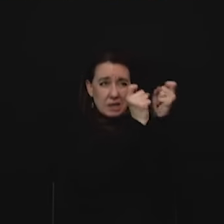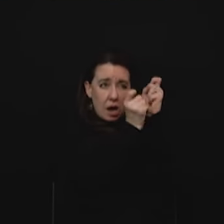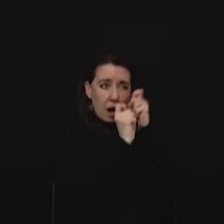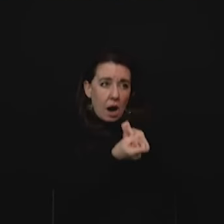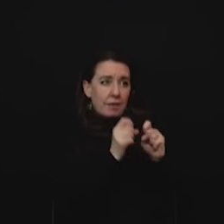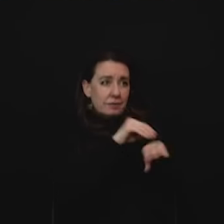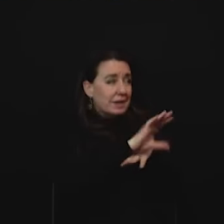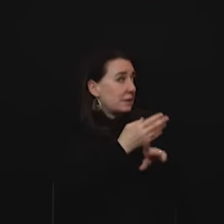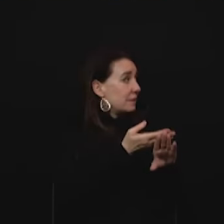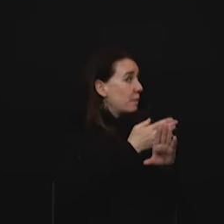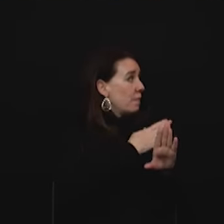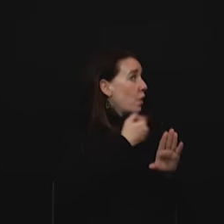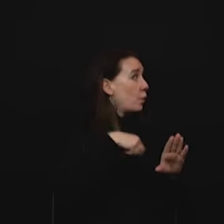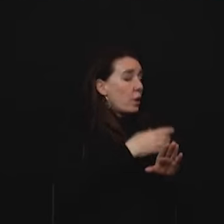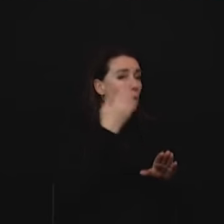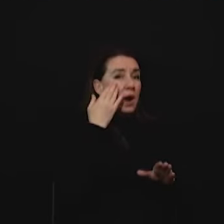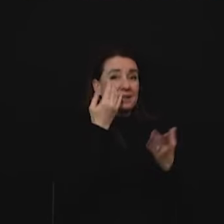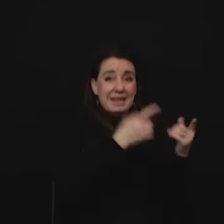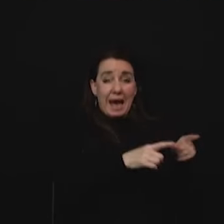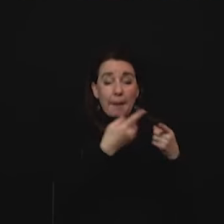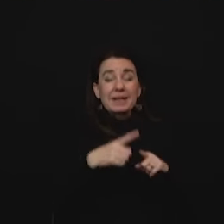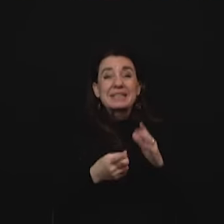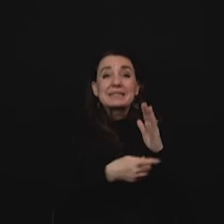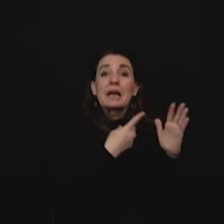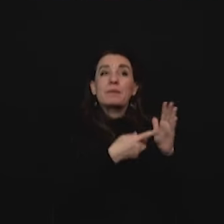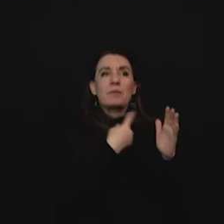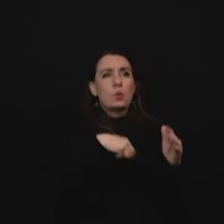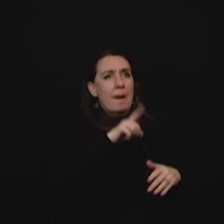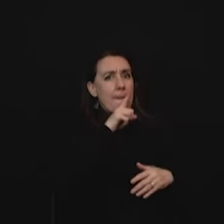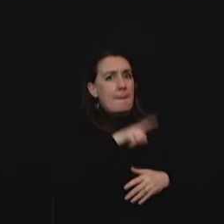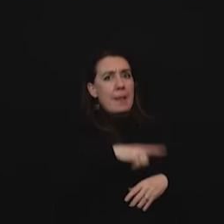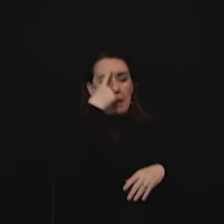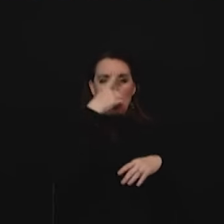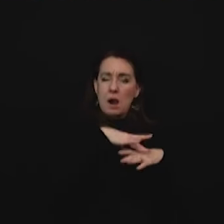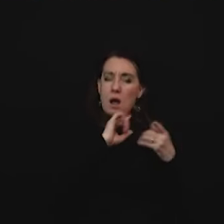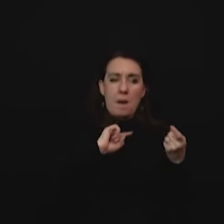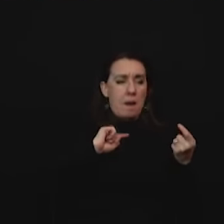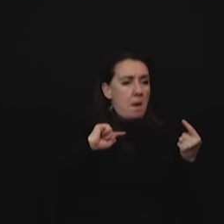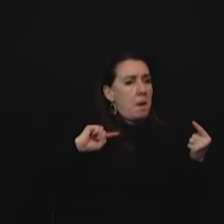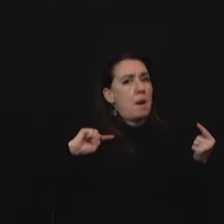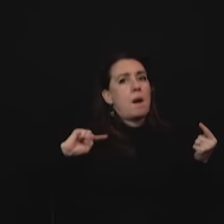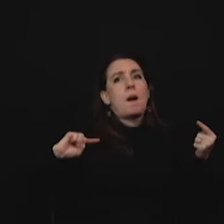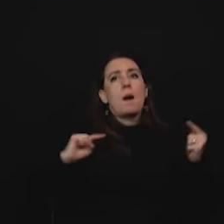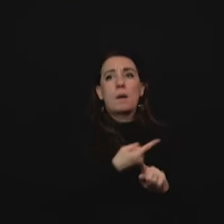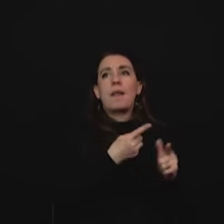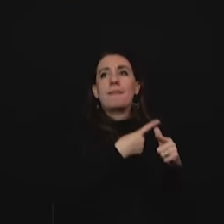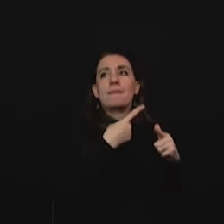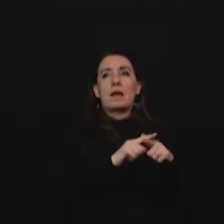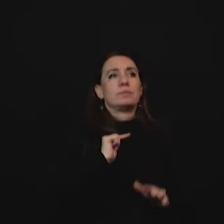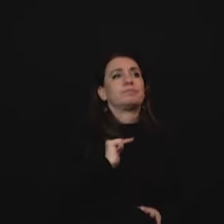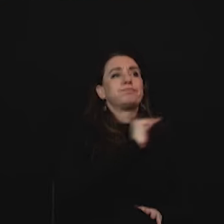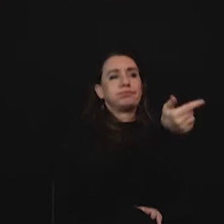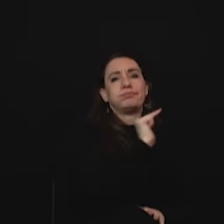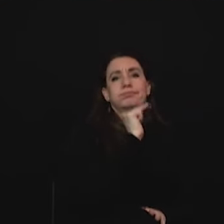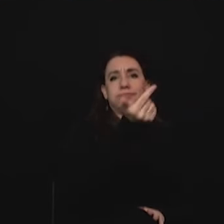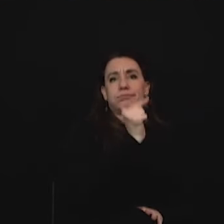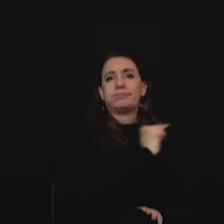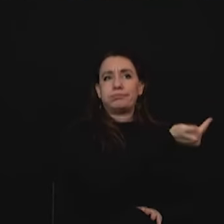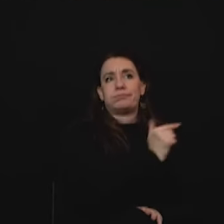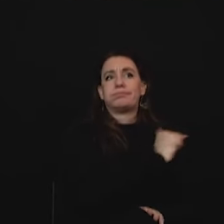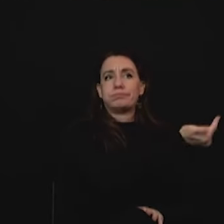us even before we're aware it's happening. And sometimes we get really, really hurt, and we end up being people who hurt others because of it.